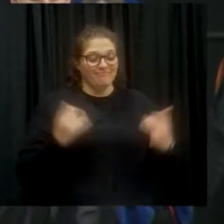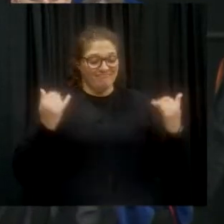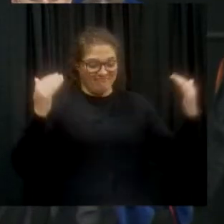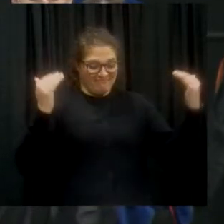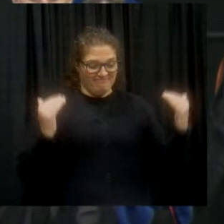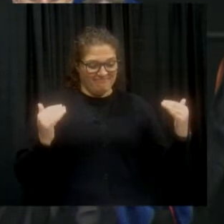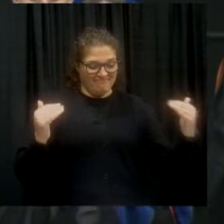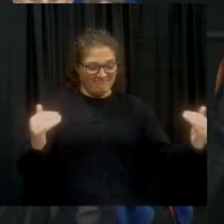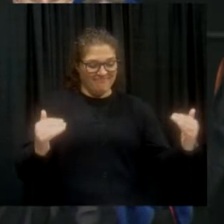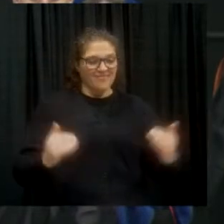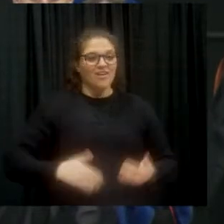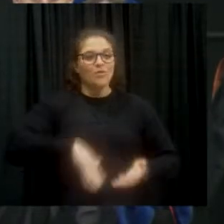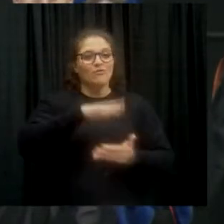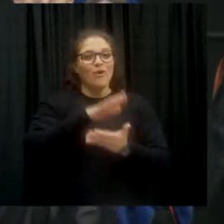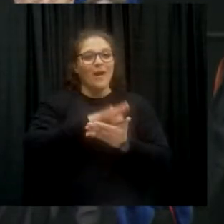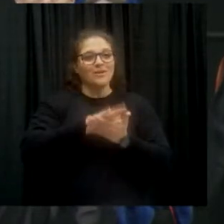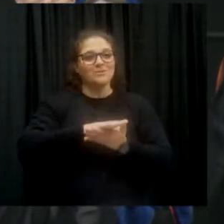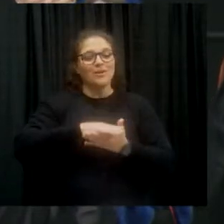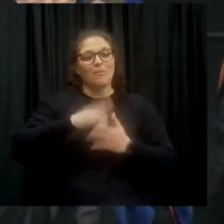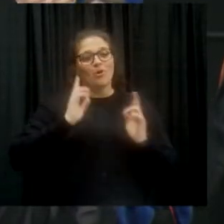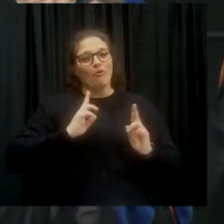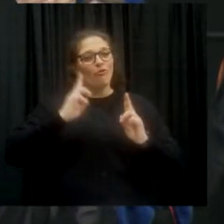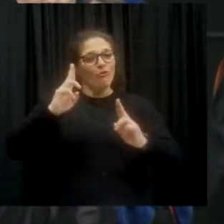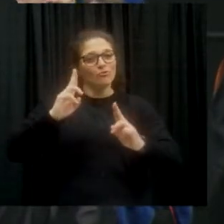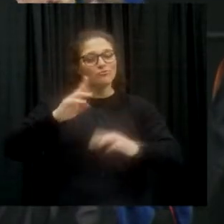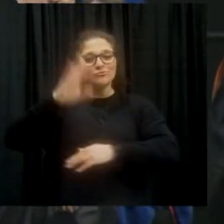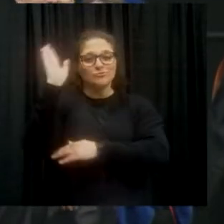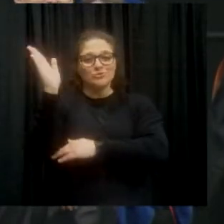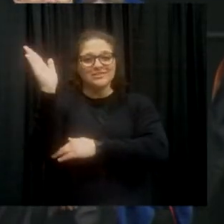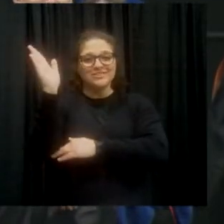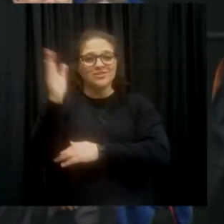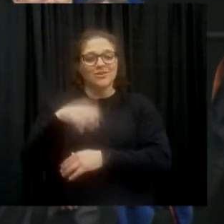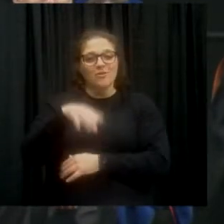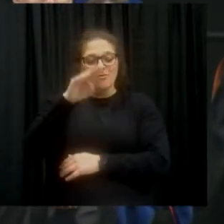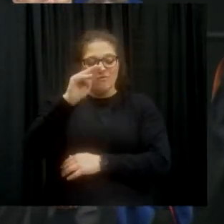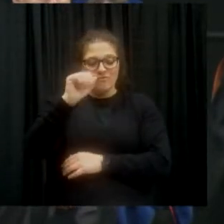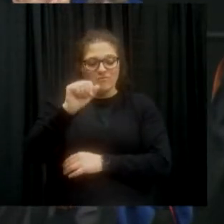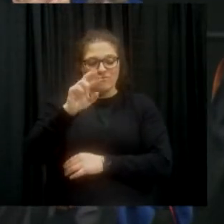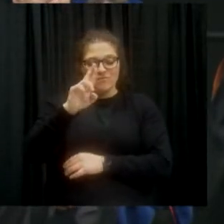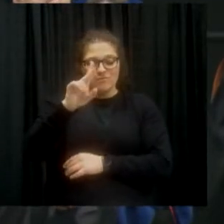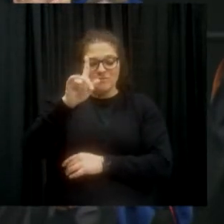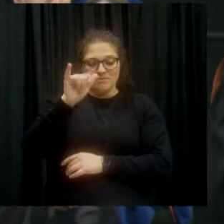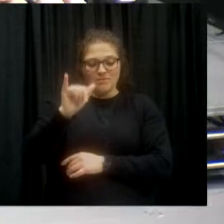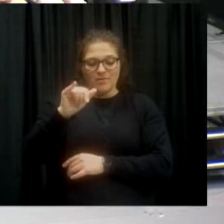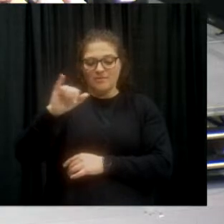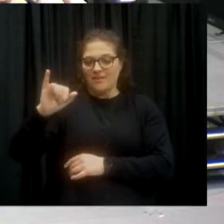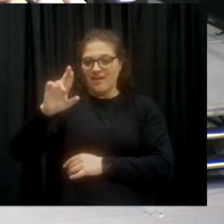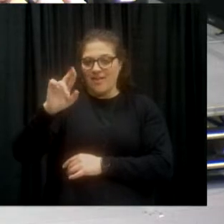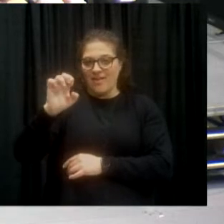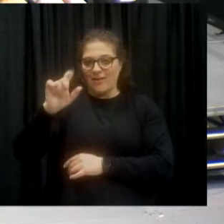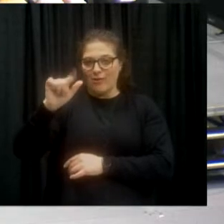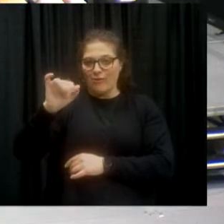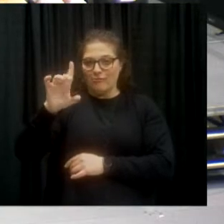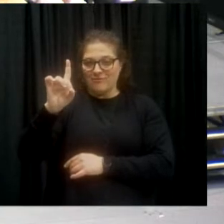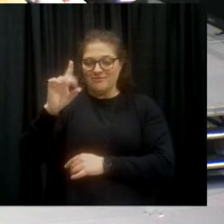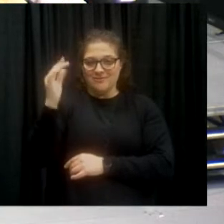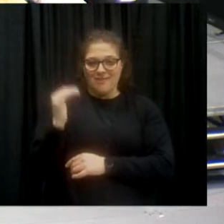Continuing on, we have our academic honor speakers. First up, we have Marley Ireland and Jackson